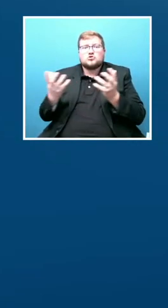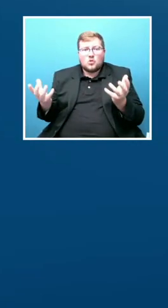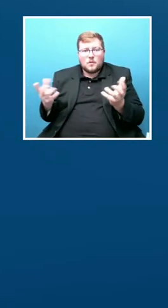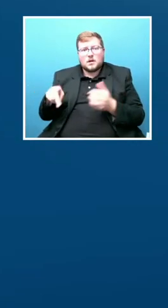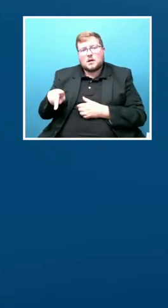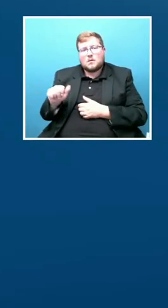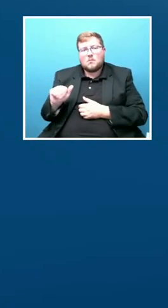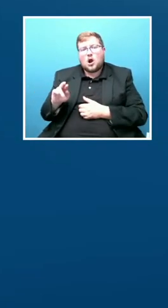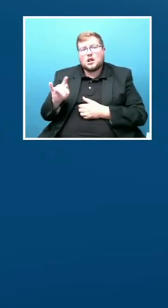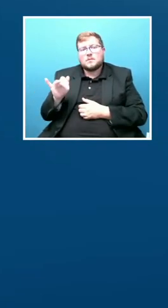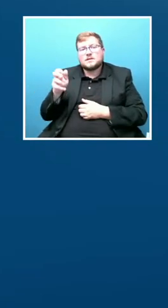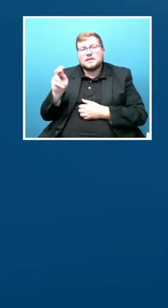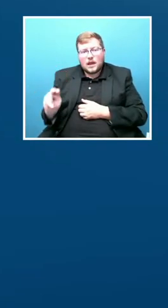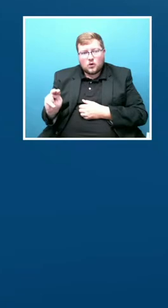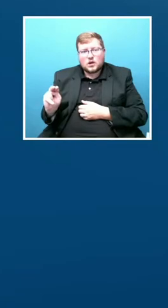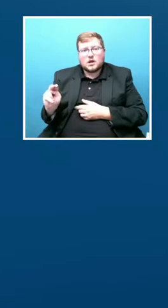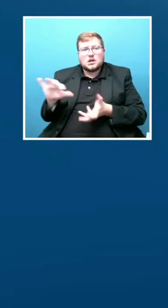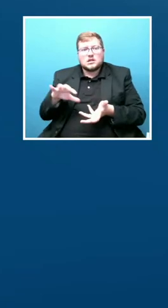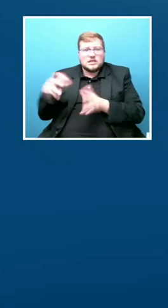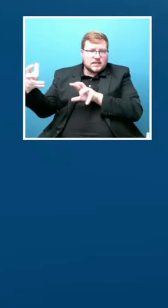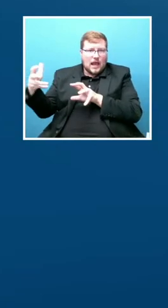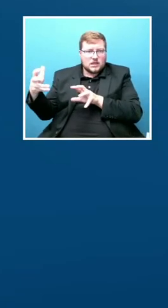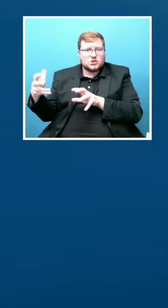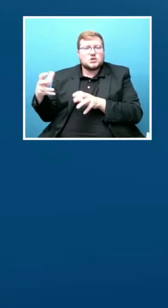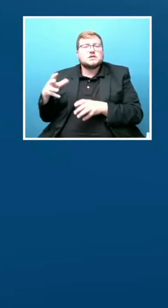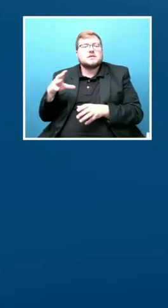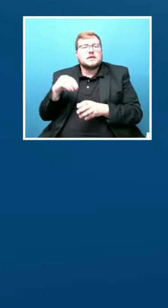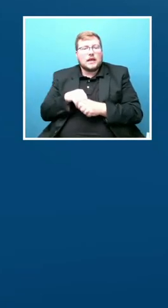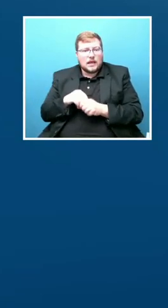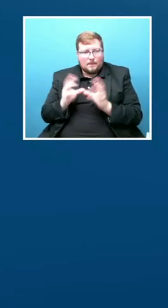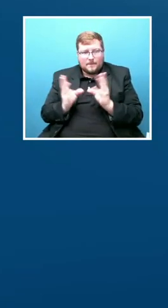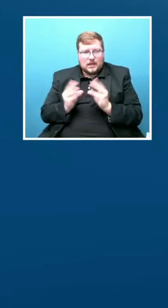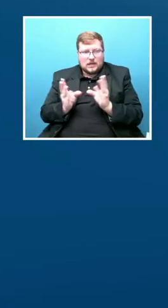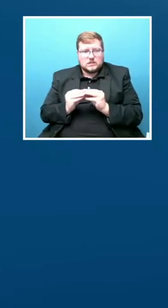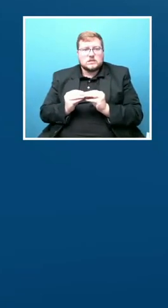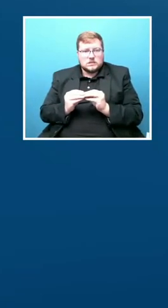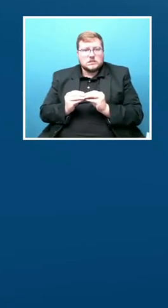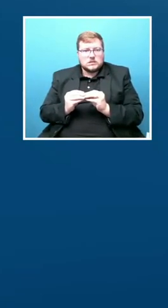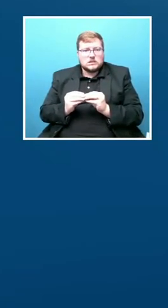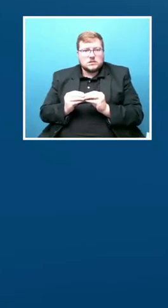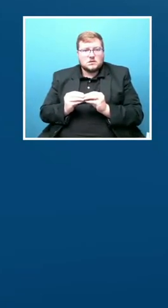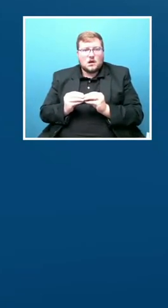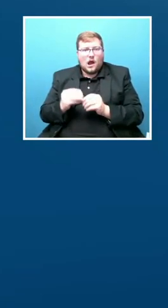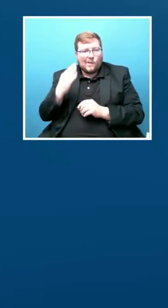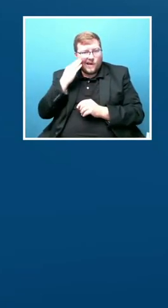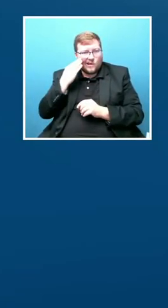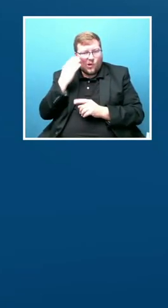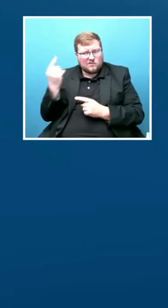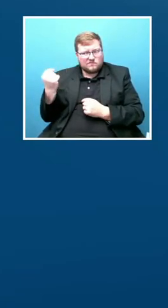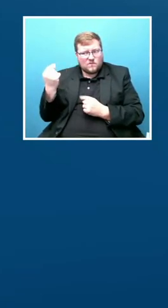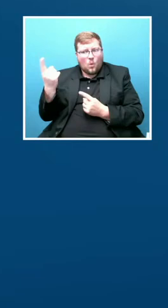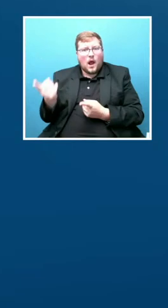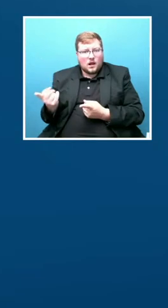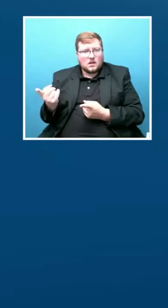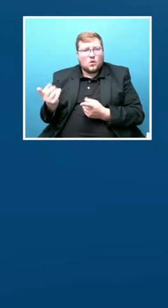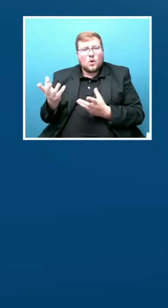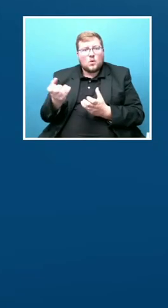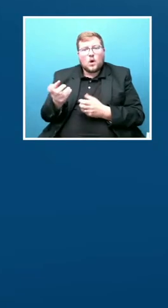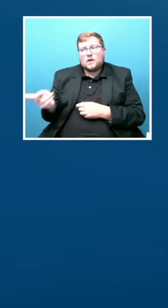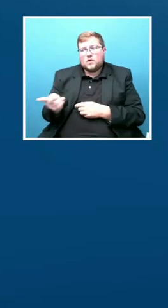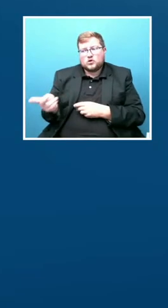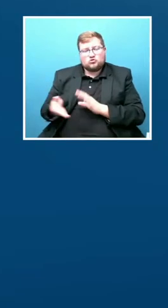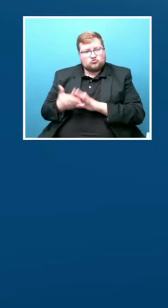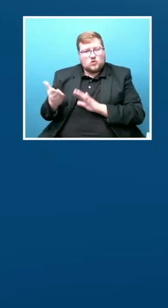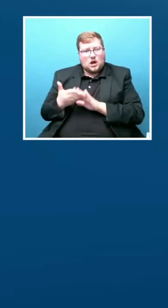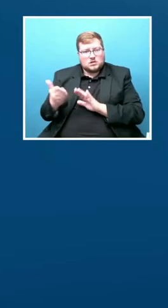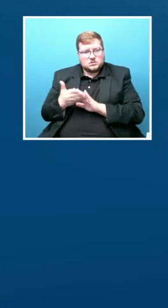parliamentary disasters within meetings. And so we had known for a long time that we wanted them to run. And